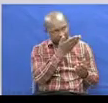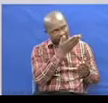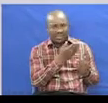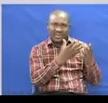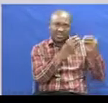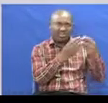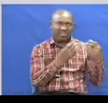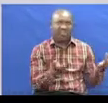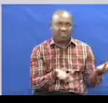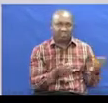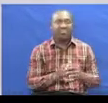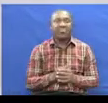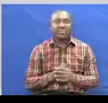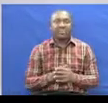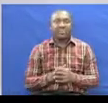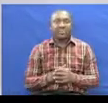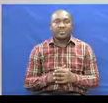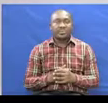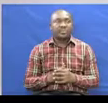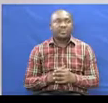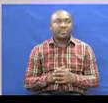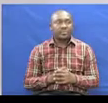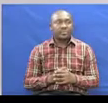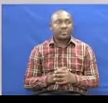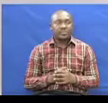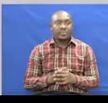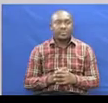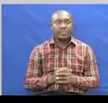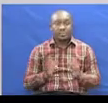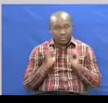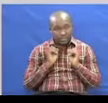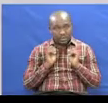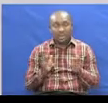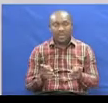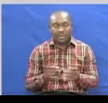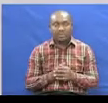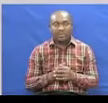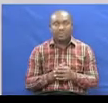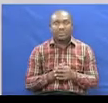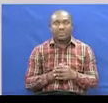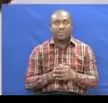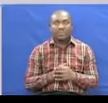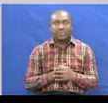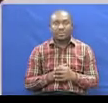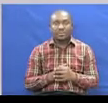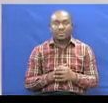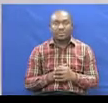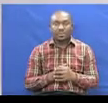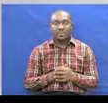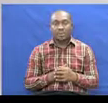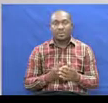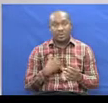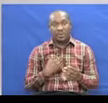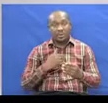compared to the first method. Okay, let me do the first